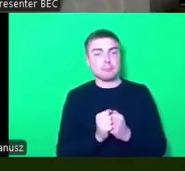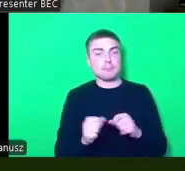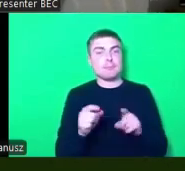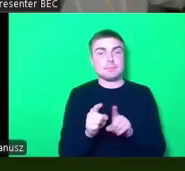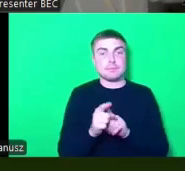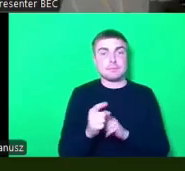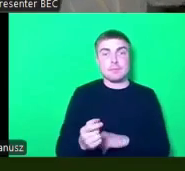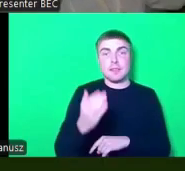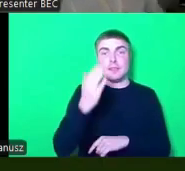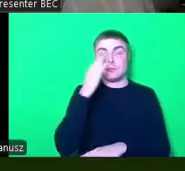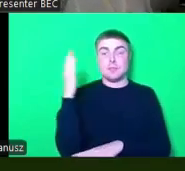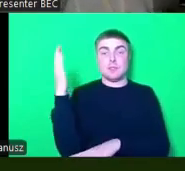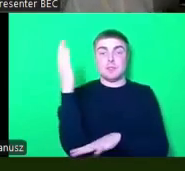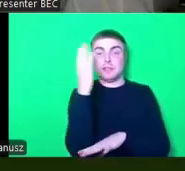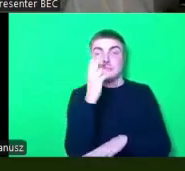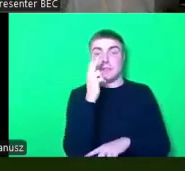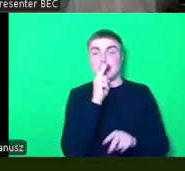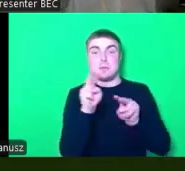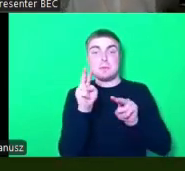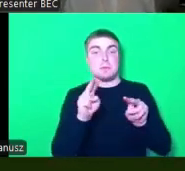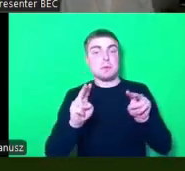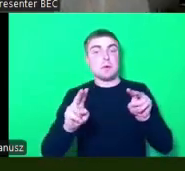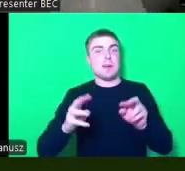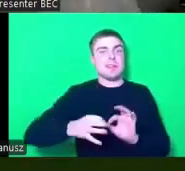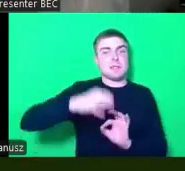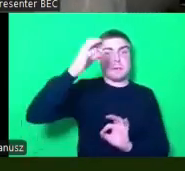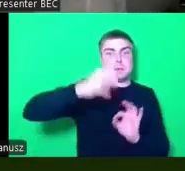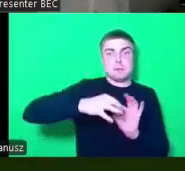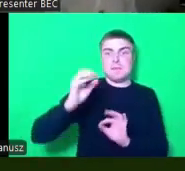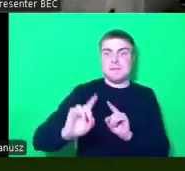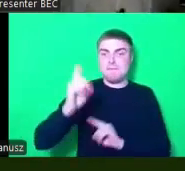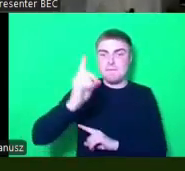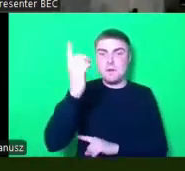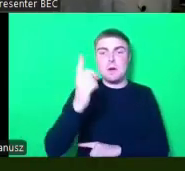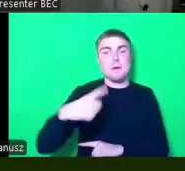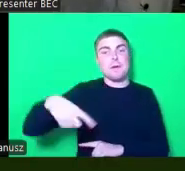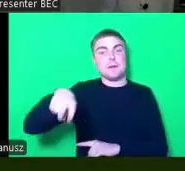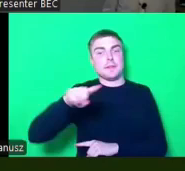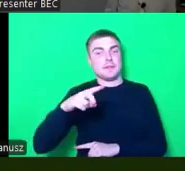plays a role. Higher trees matter. And then species composition.